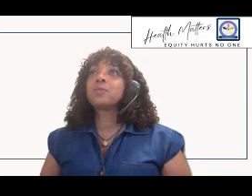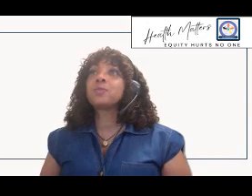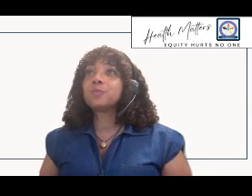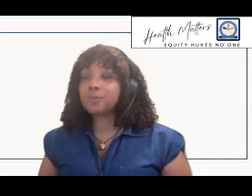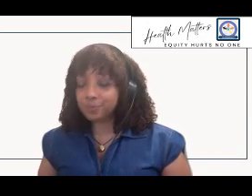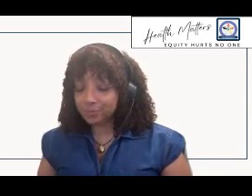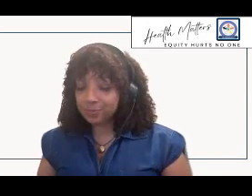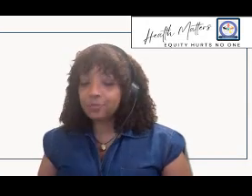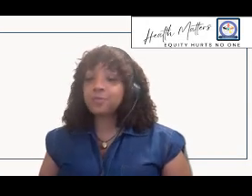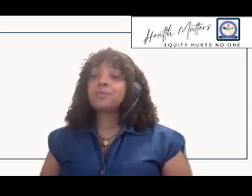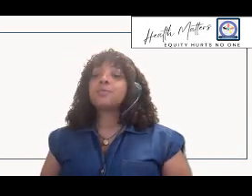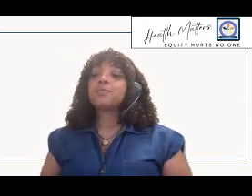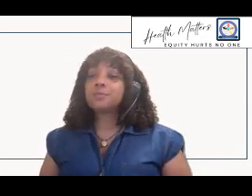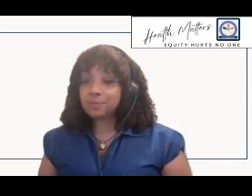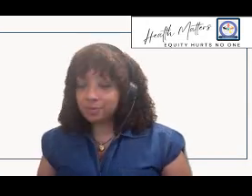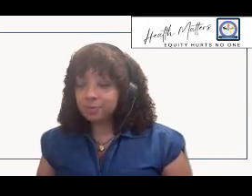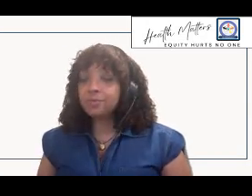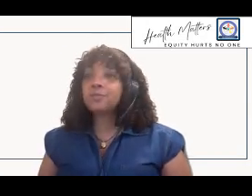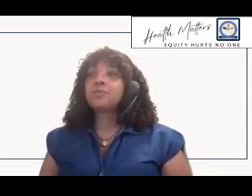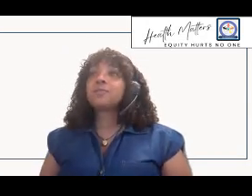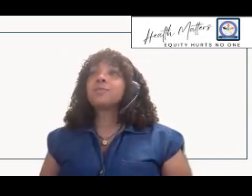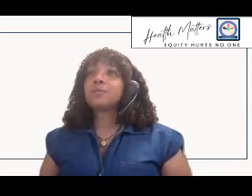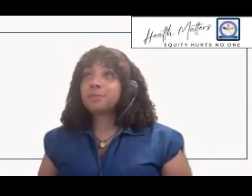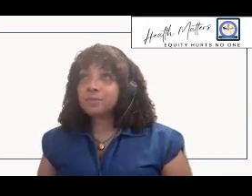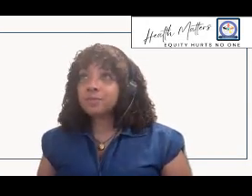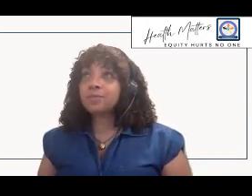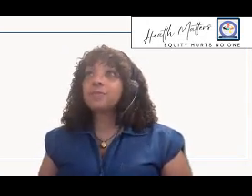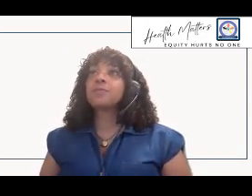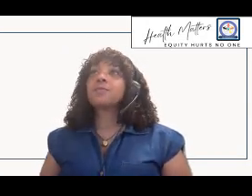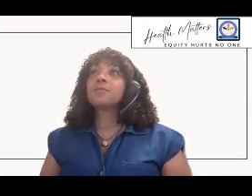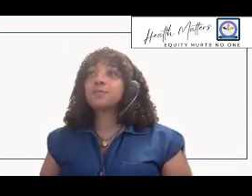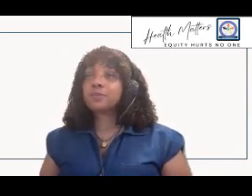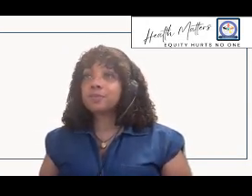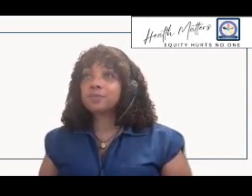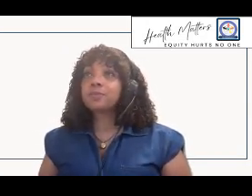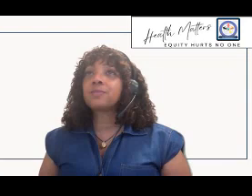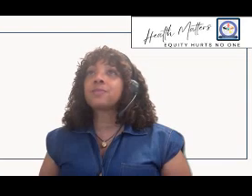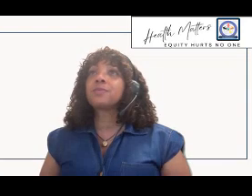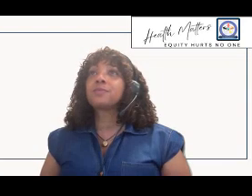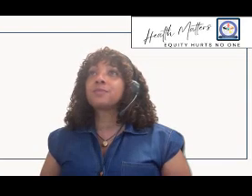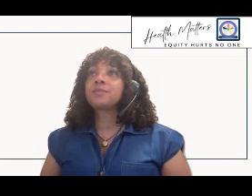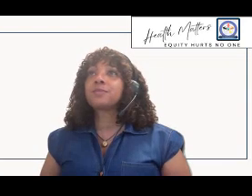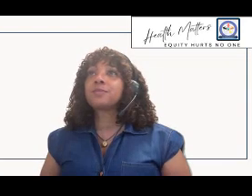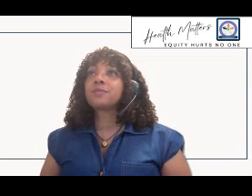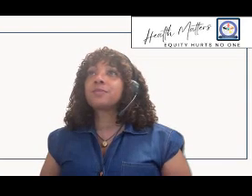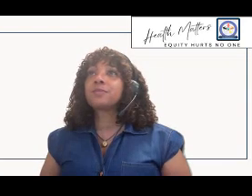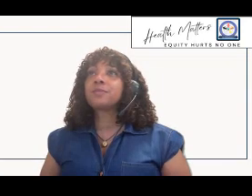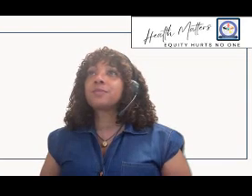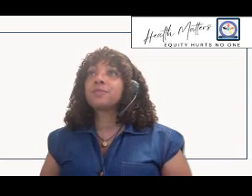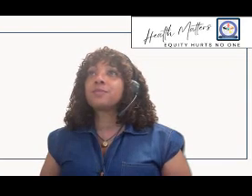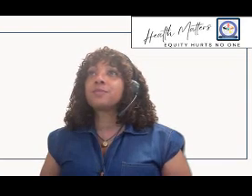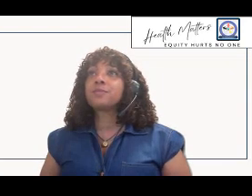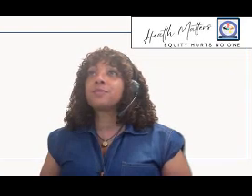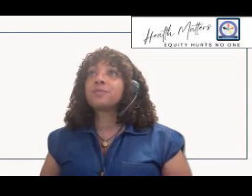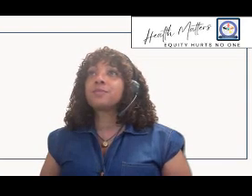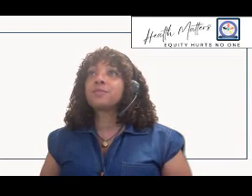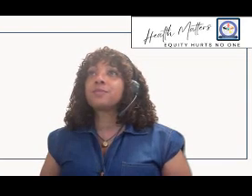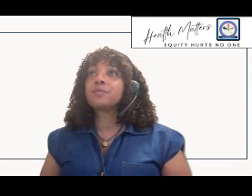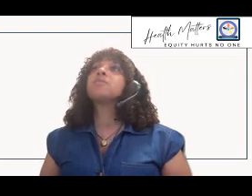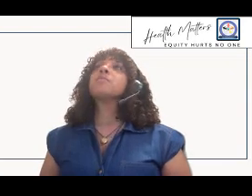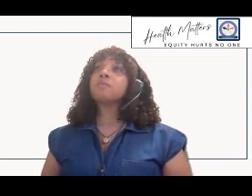this advisory committee than staff per se. And then my second question is, I know that the bill for the reorganization